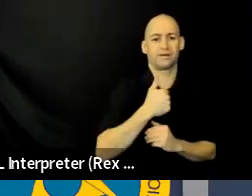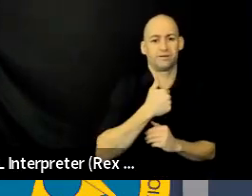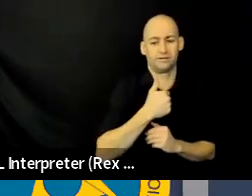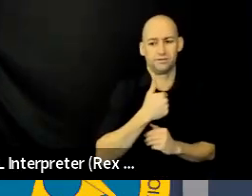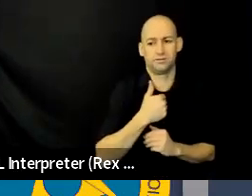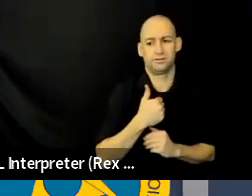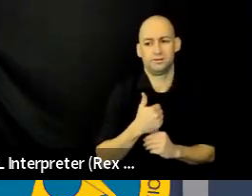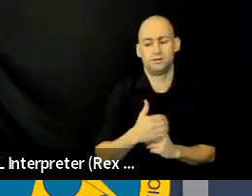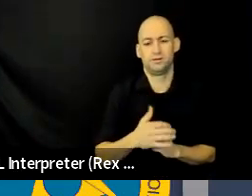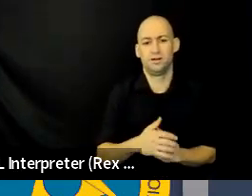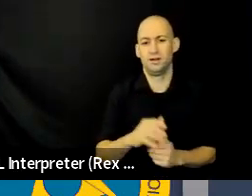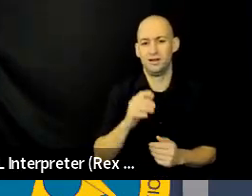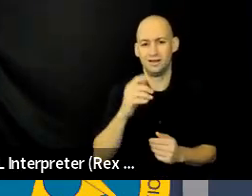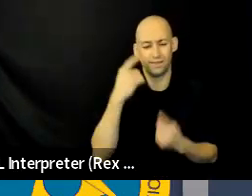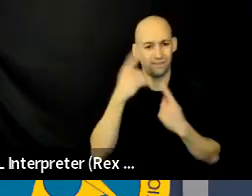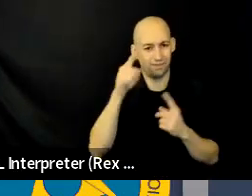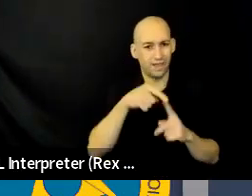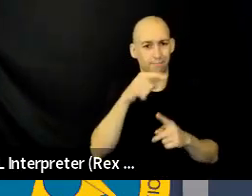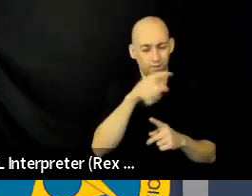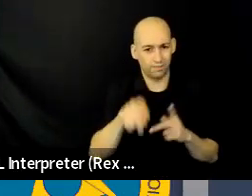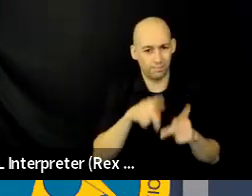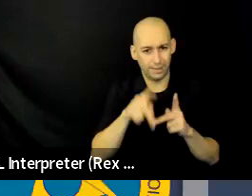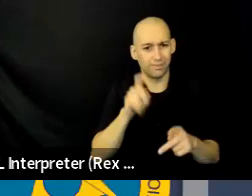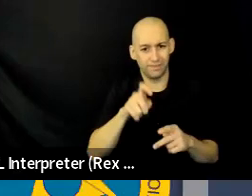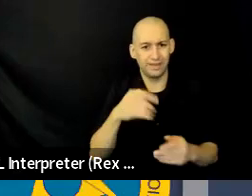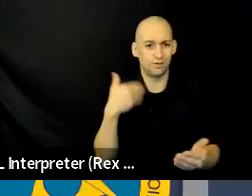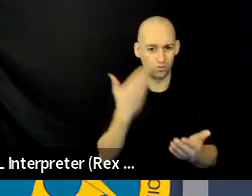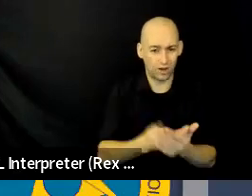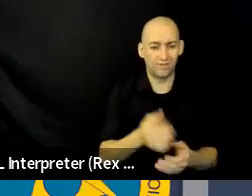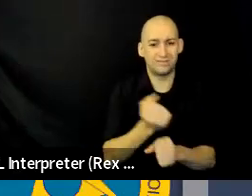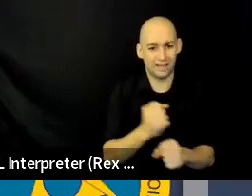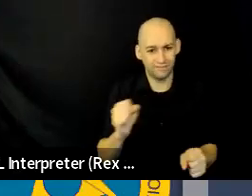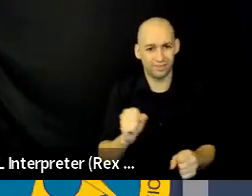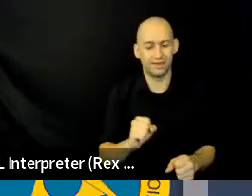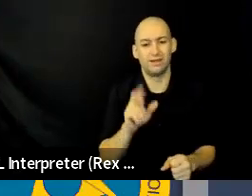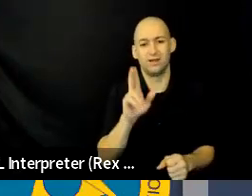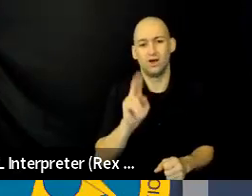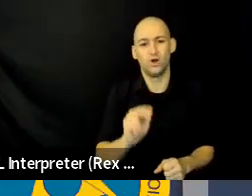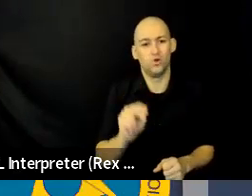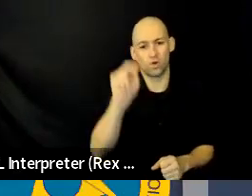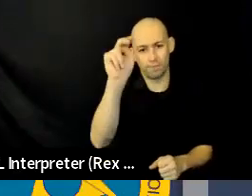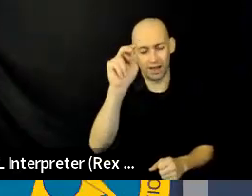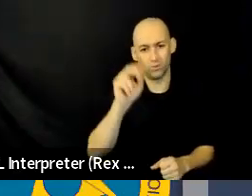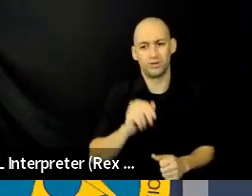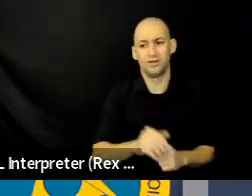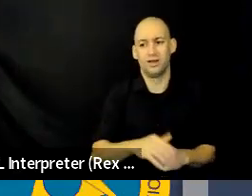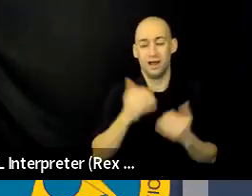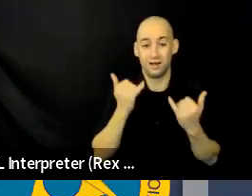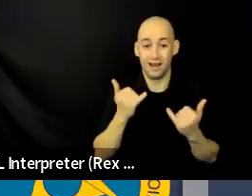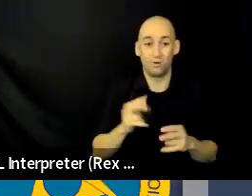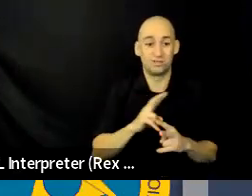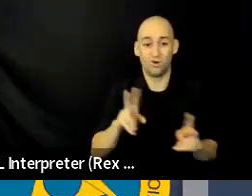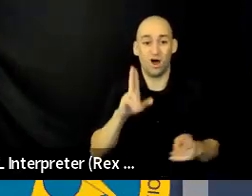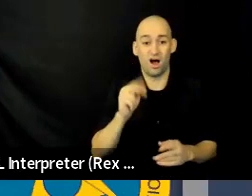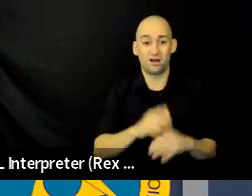too, and their need to reach this facility safely when they're northbound. And right now, they have to be in a very uncomfortable